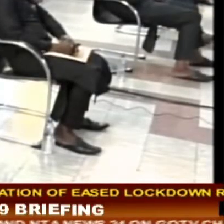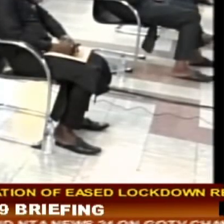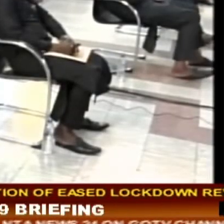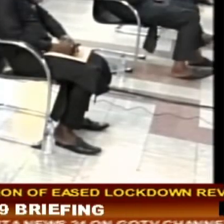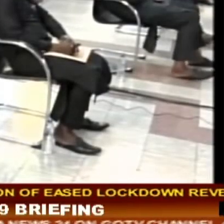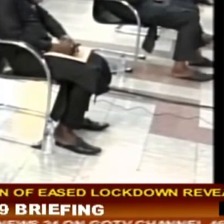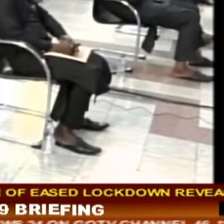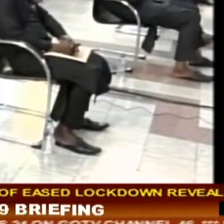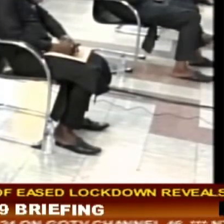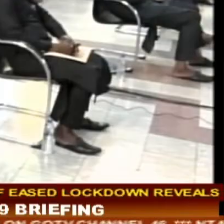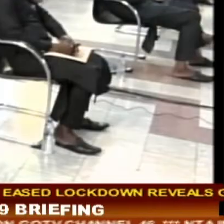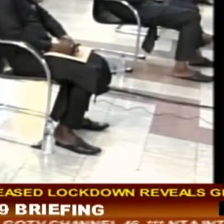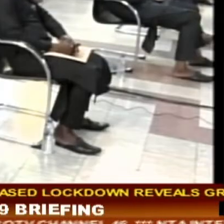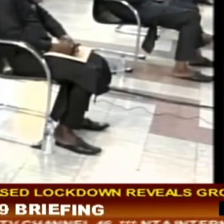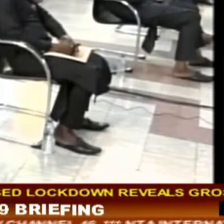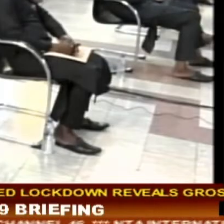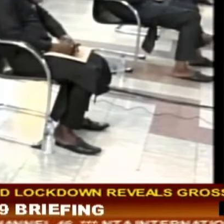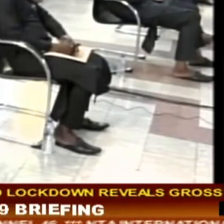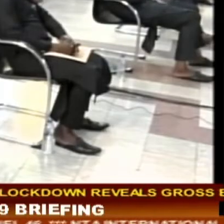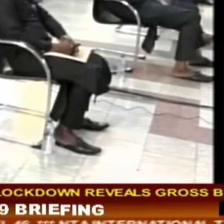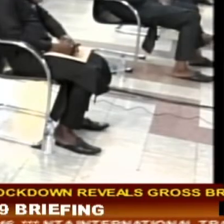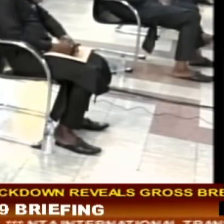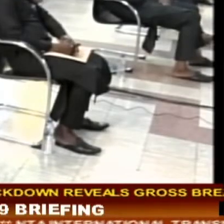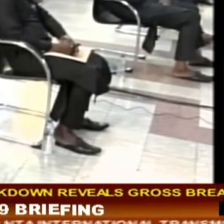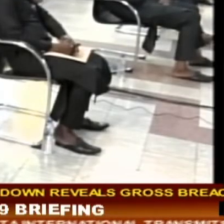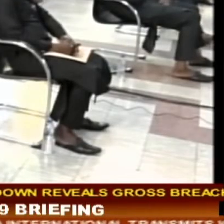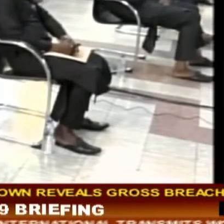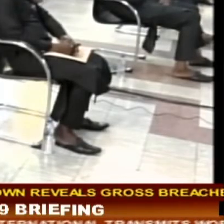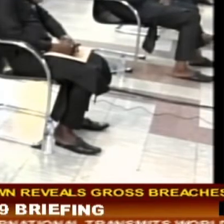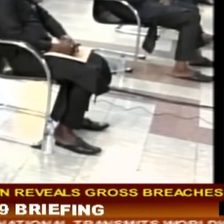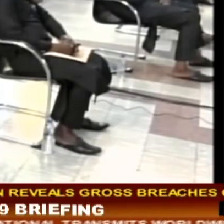thank you honorable Minister Foreign